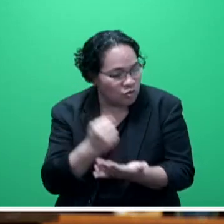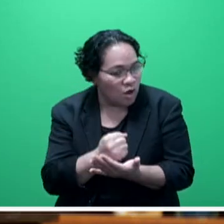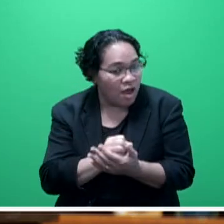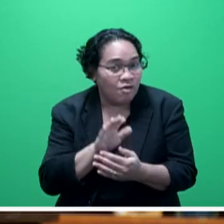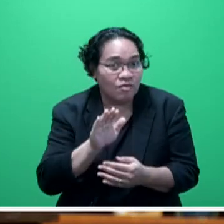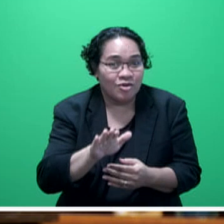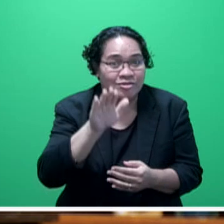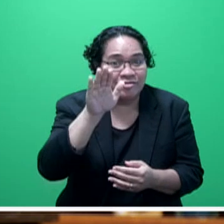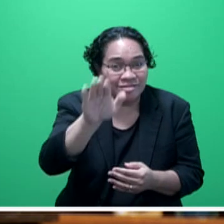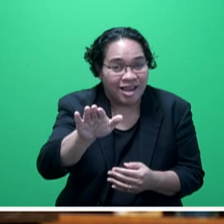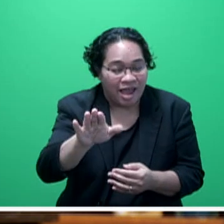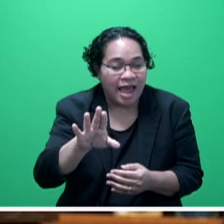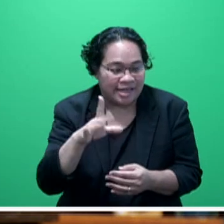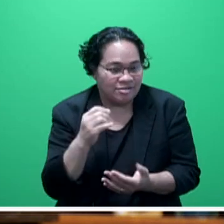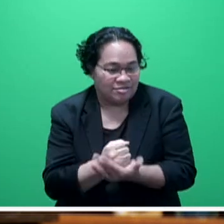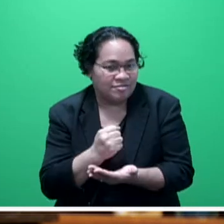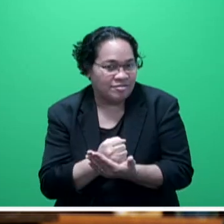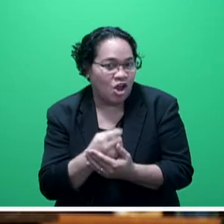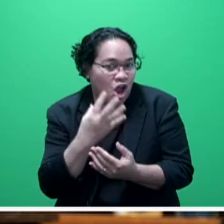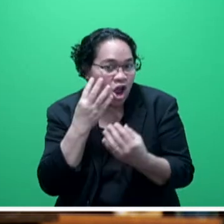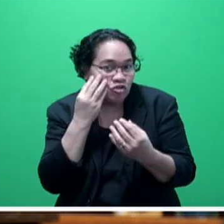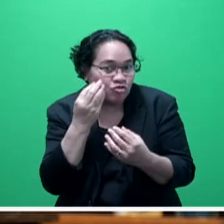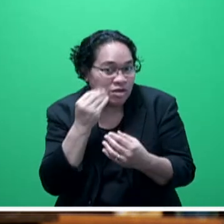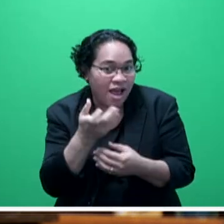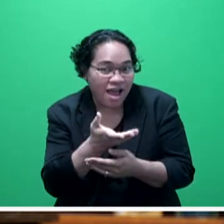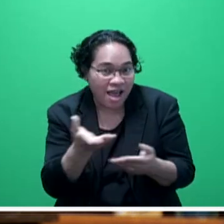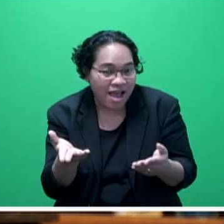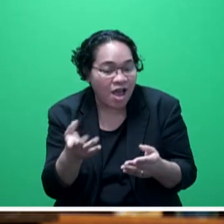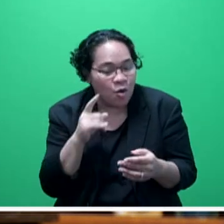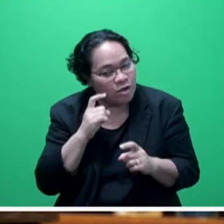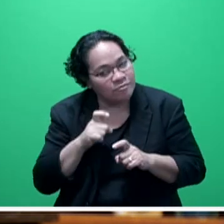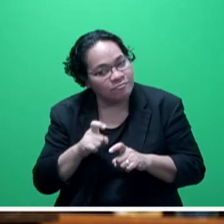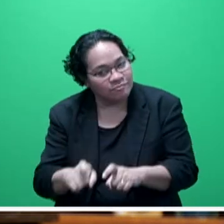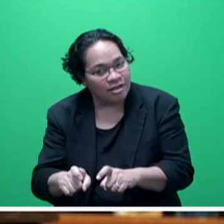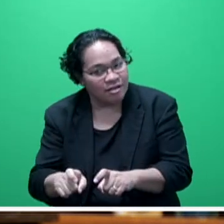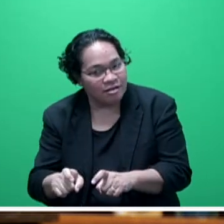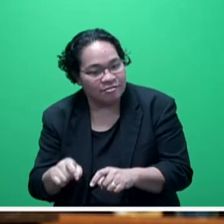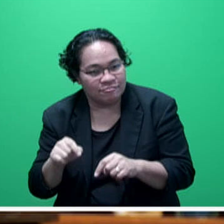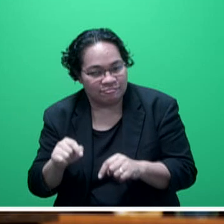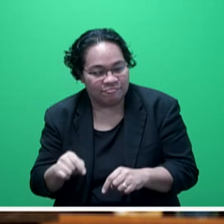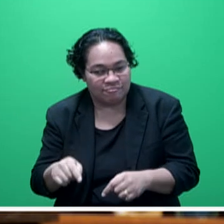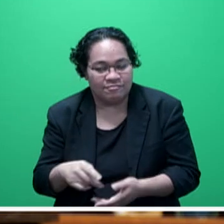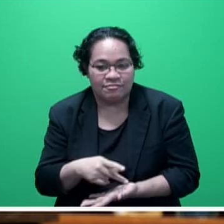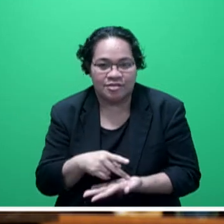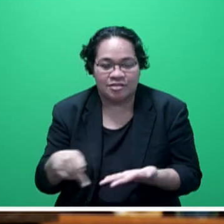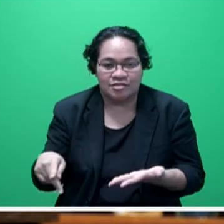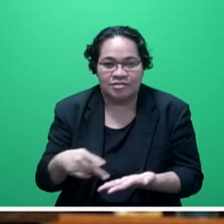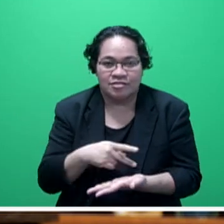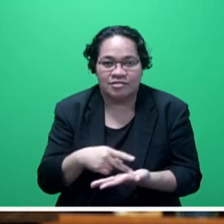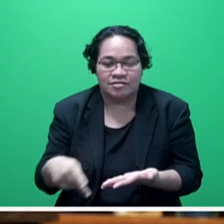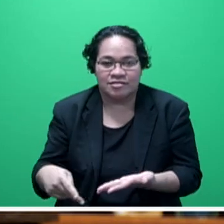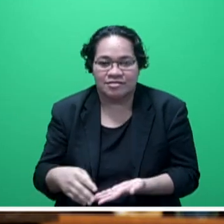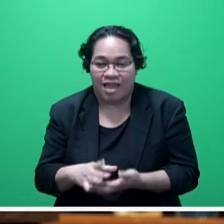come, definitely sugar will retain its place which it